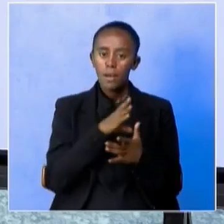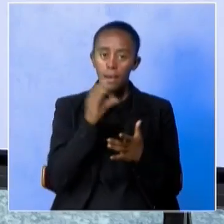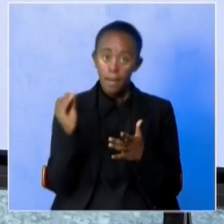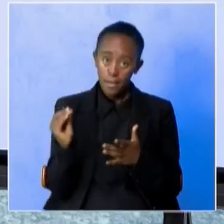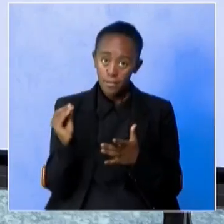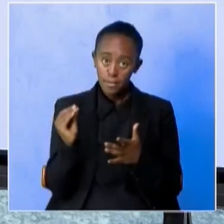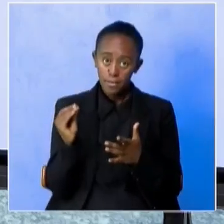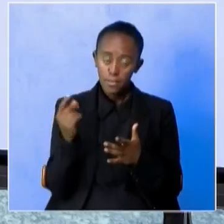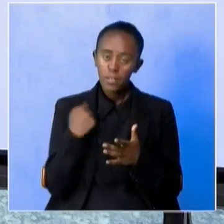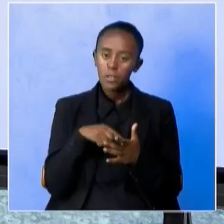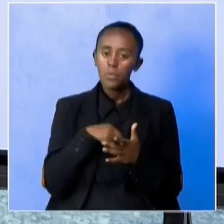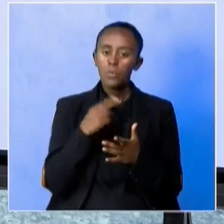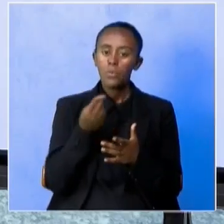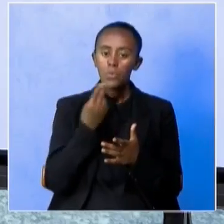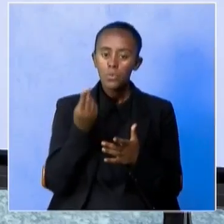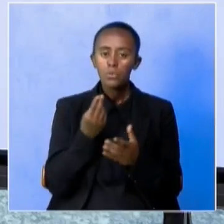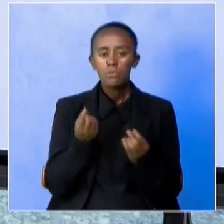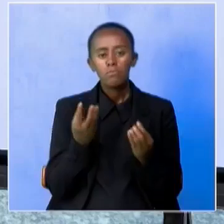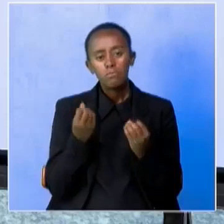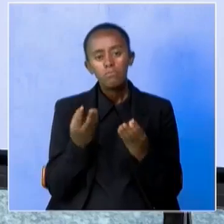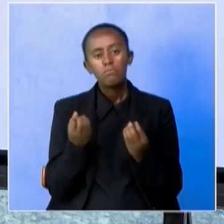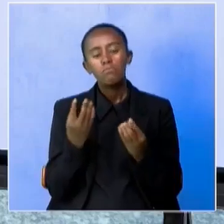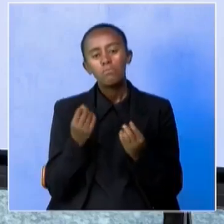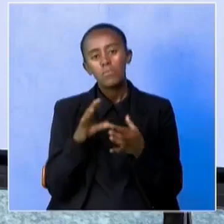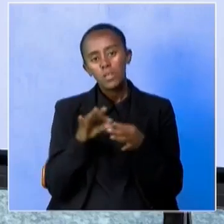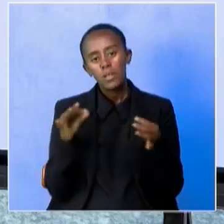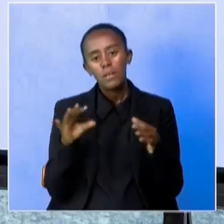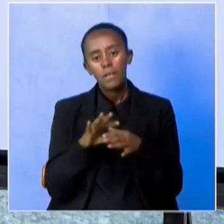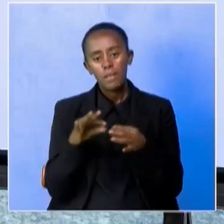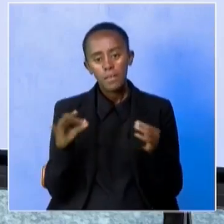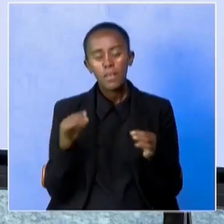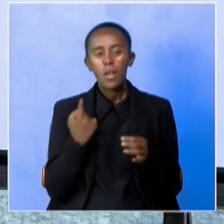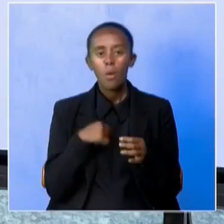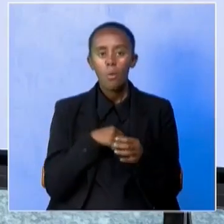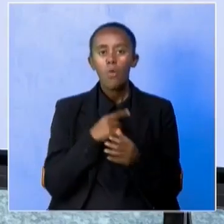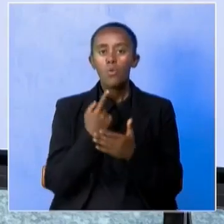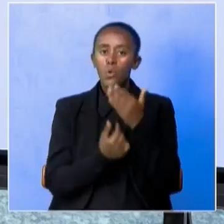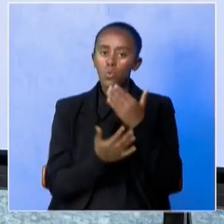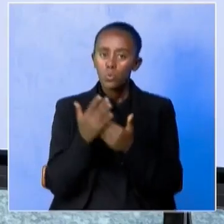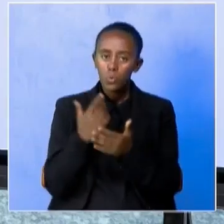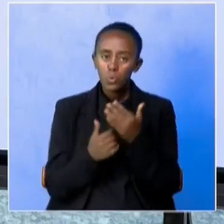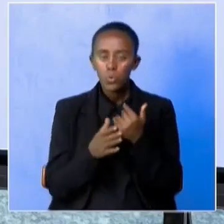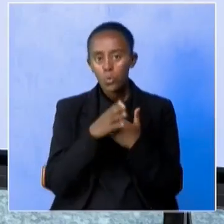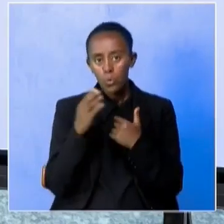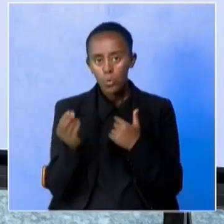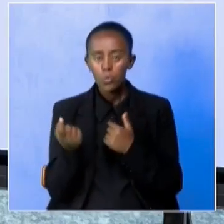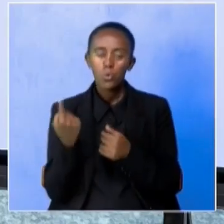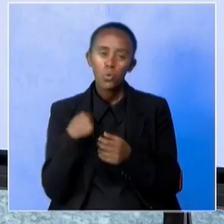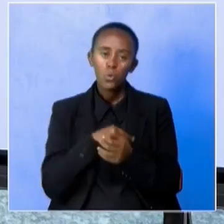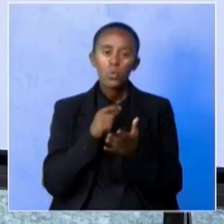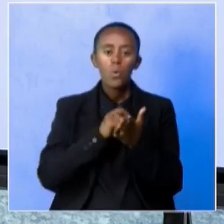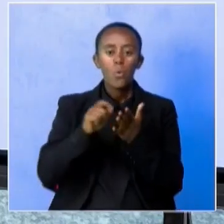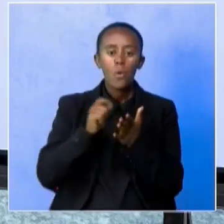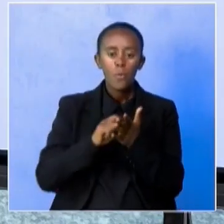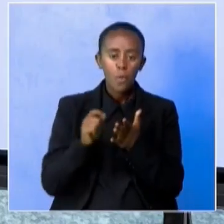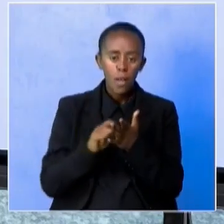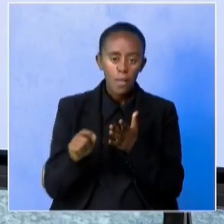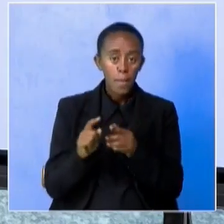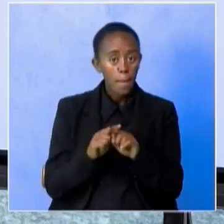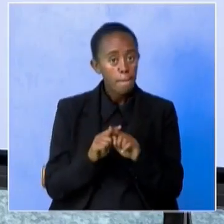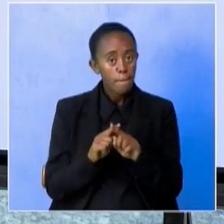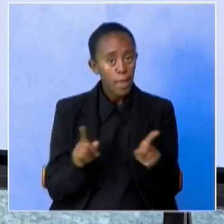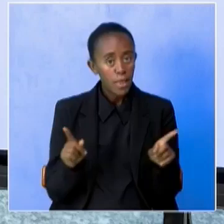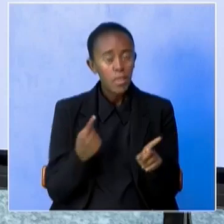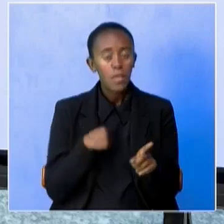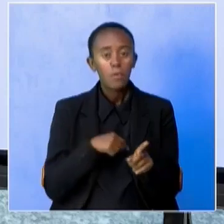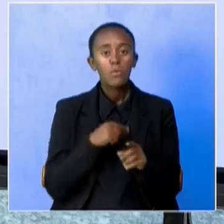right? We use and a lot in our sentences when we're talking and also when we're writing. But we also